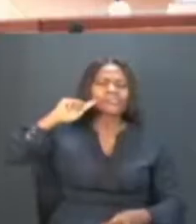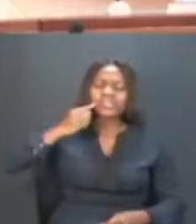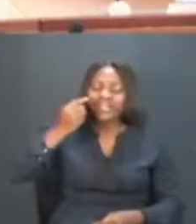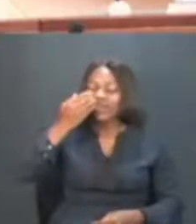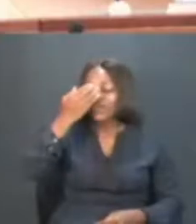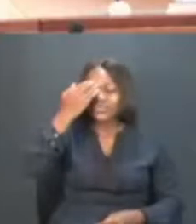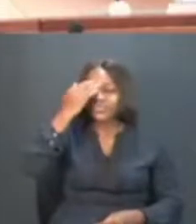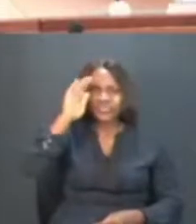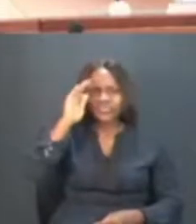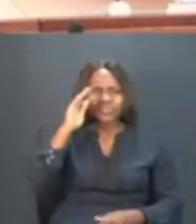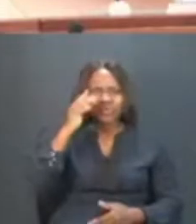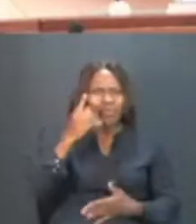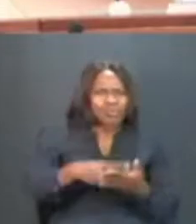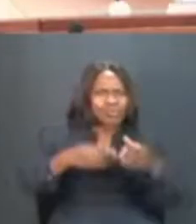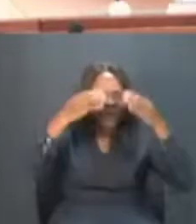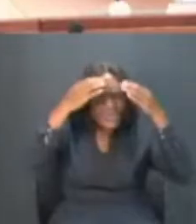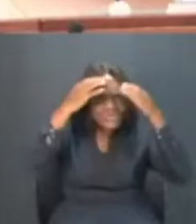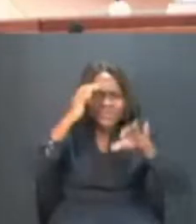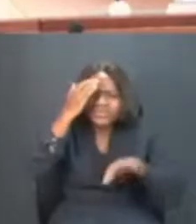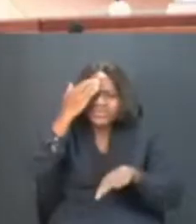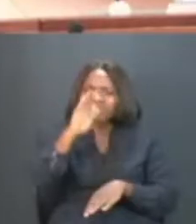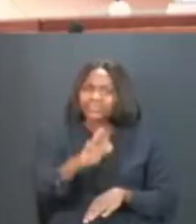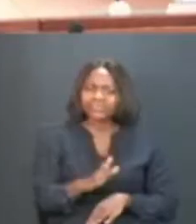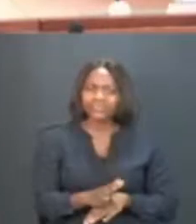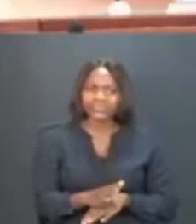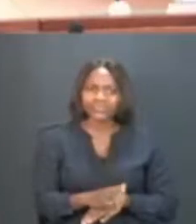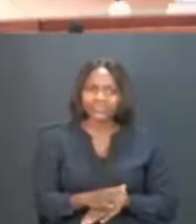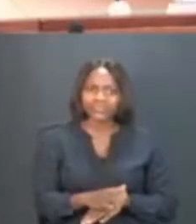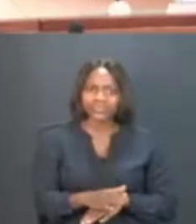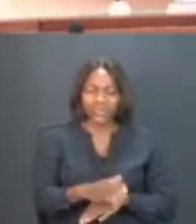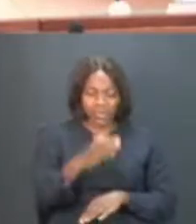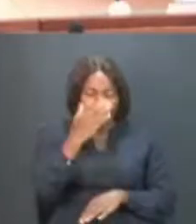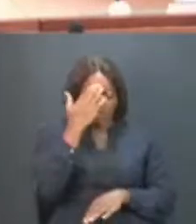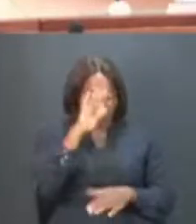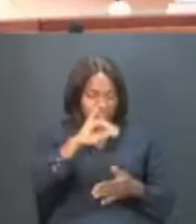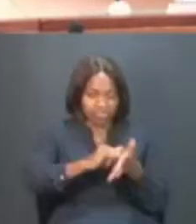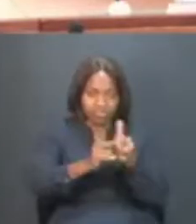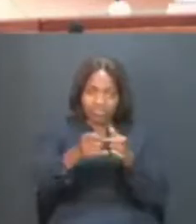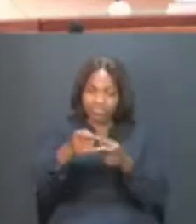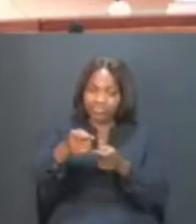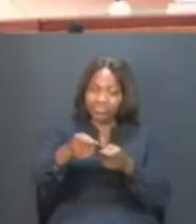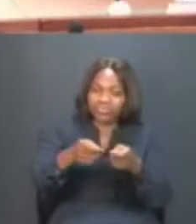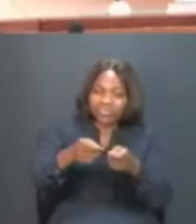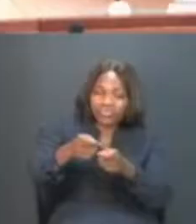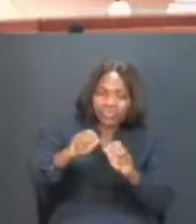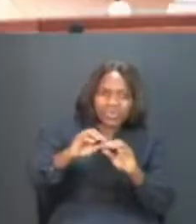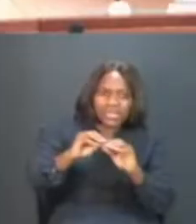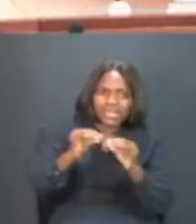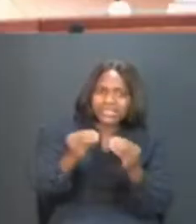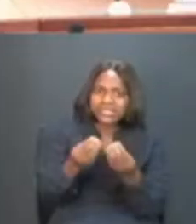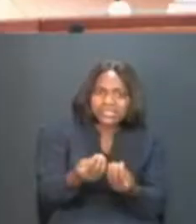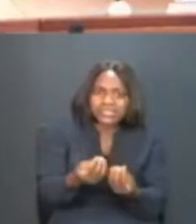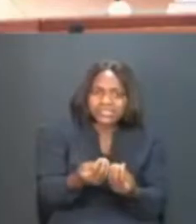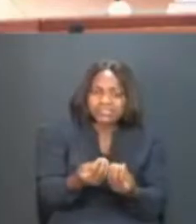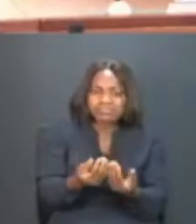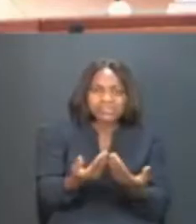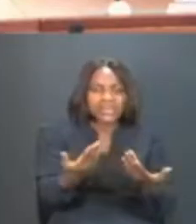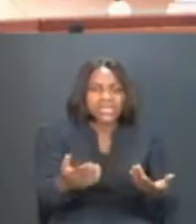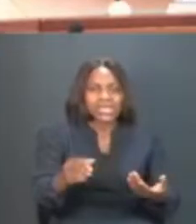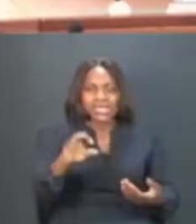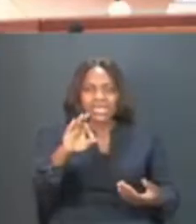it. We don't know what our regulatory bodies are doing, whether it's the